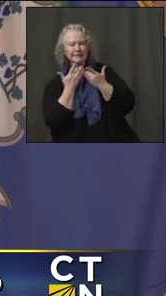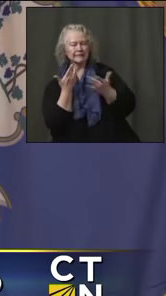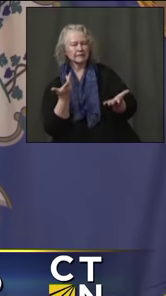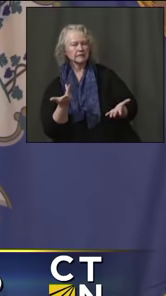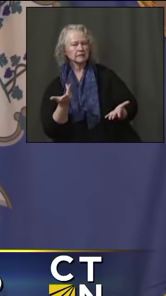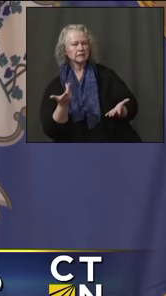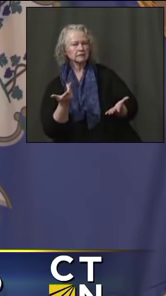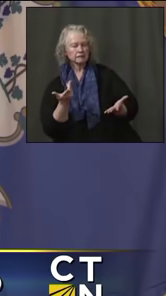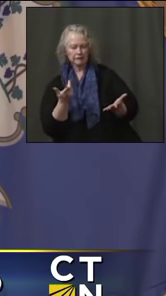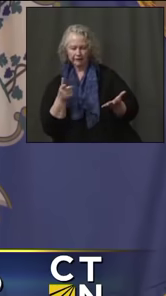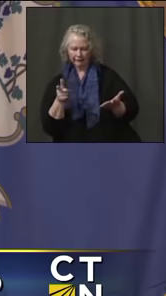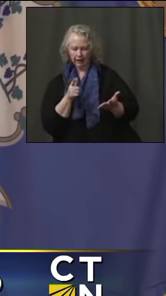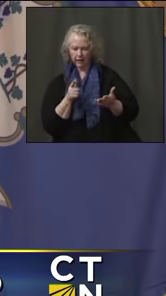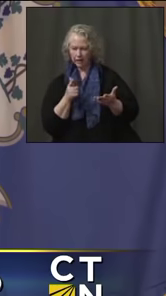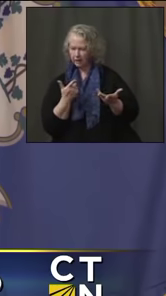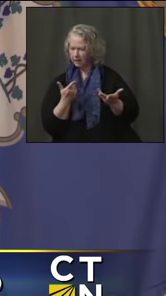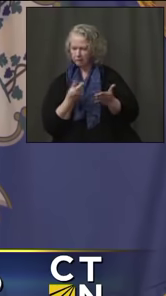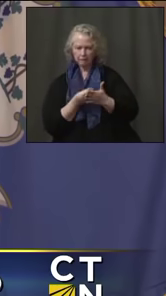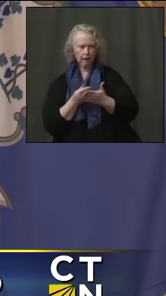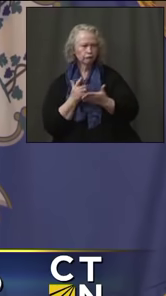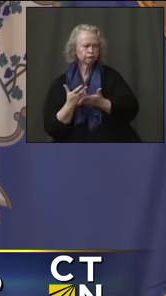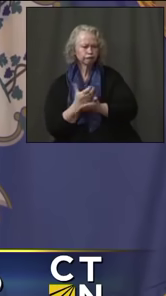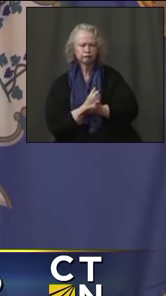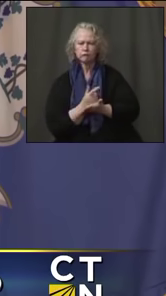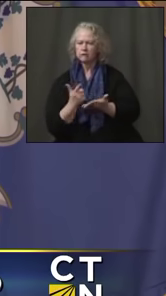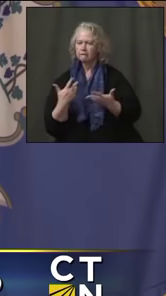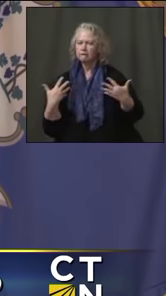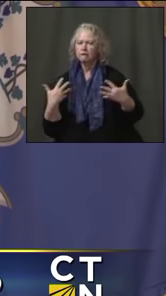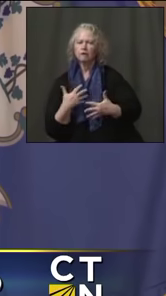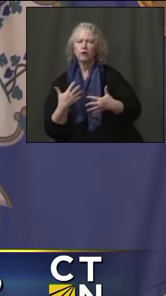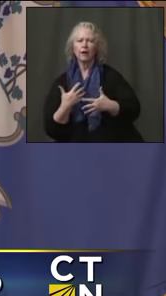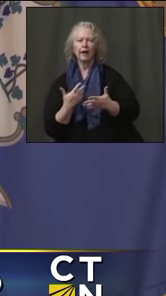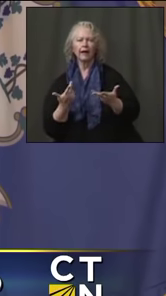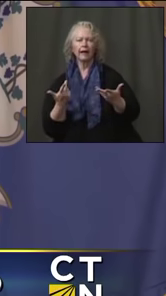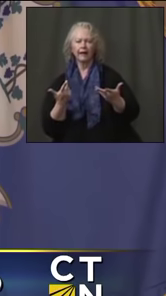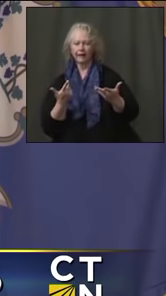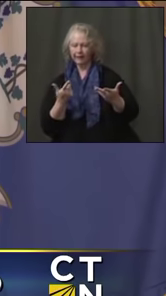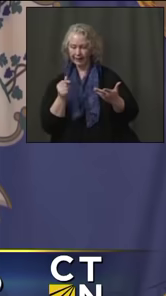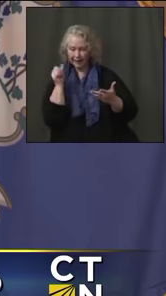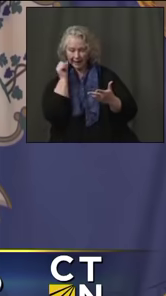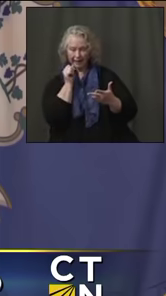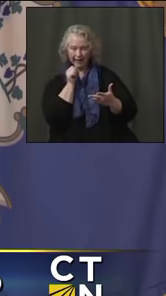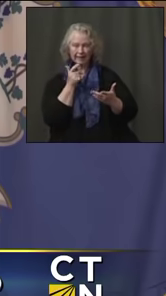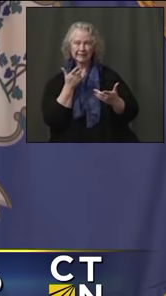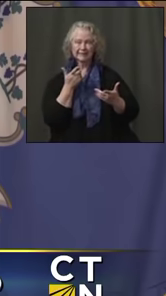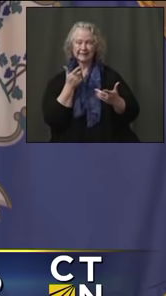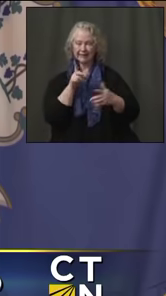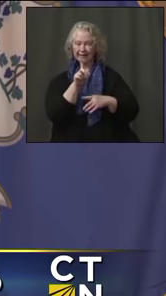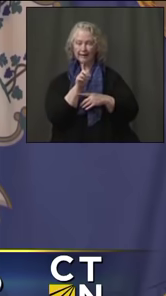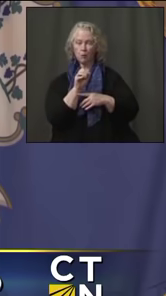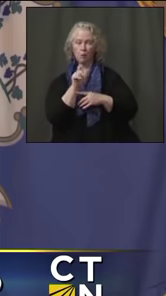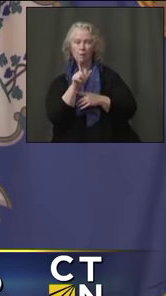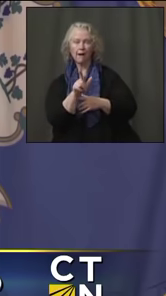new social safety net funds running out? We saw that rush with the self-employed yesterday with the DOL portal. A